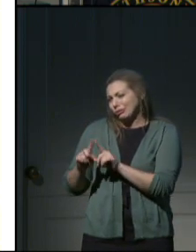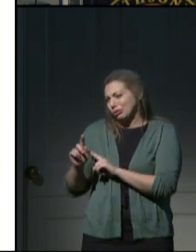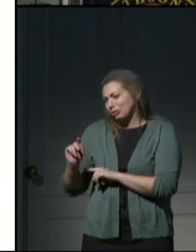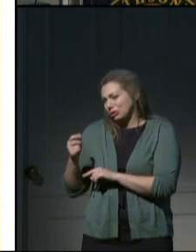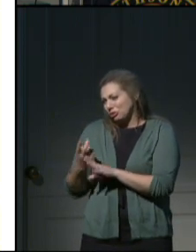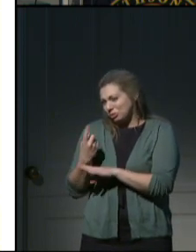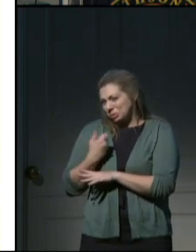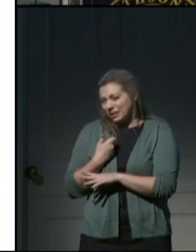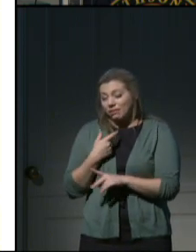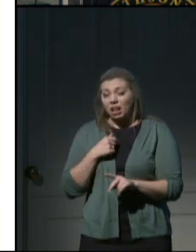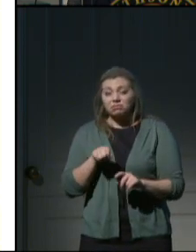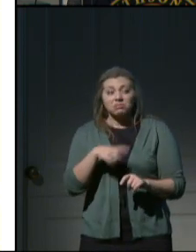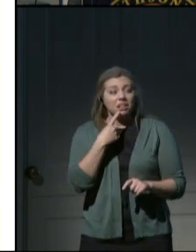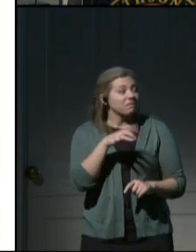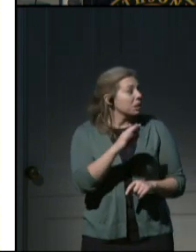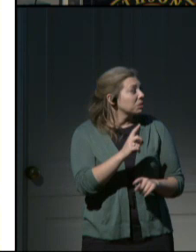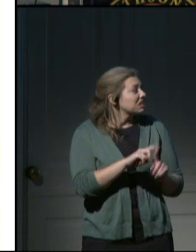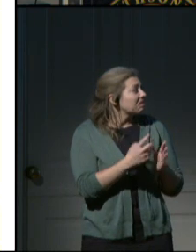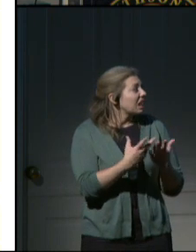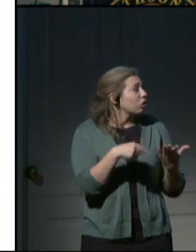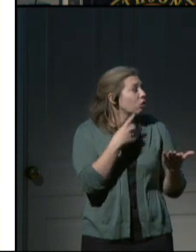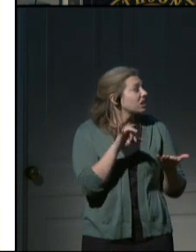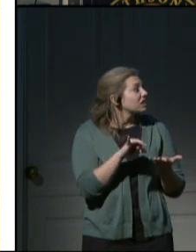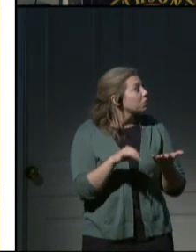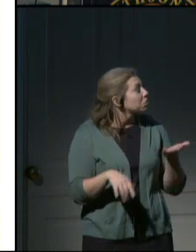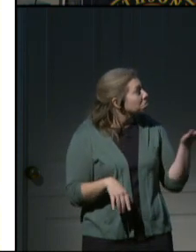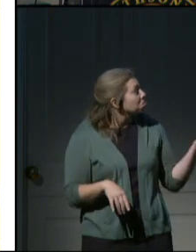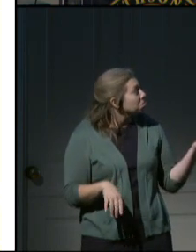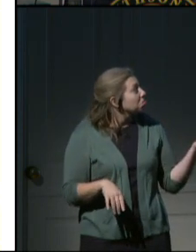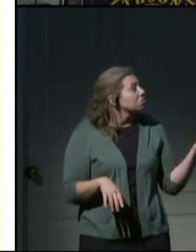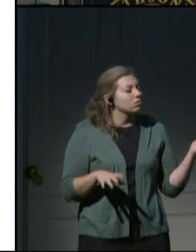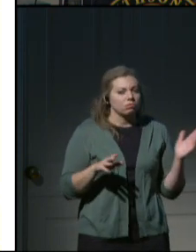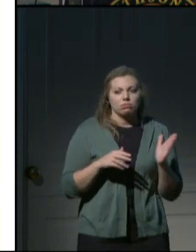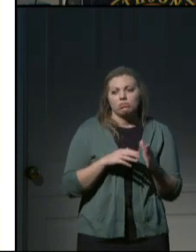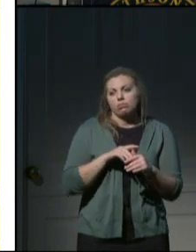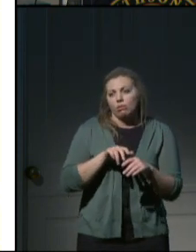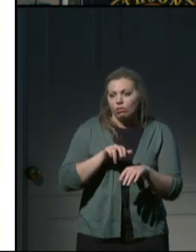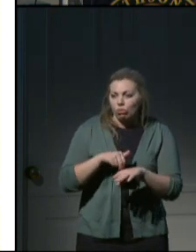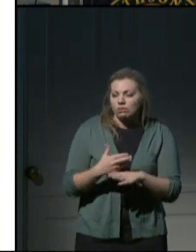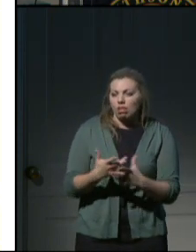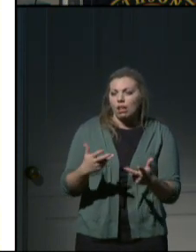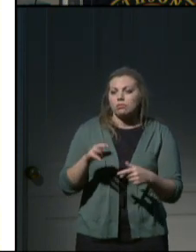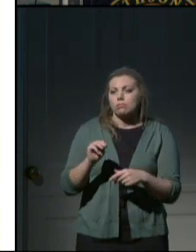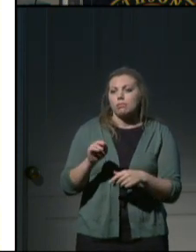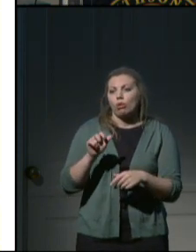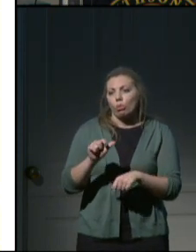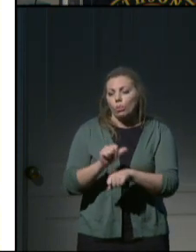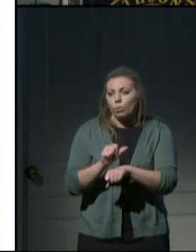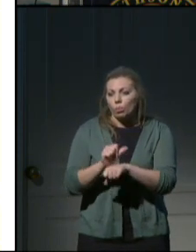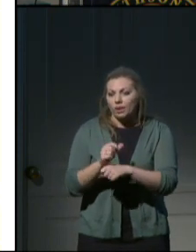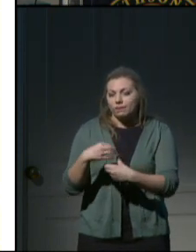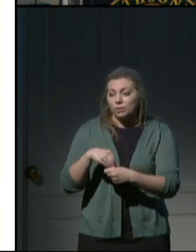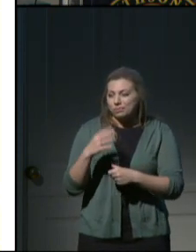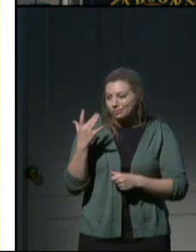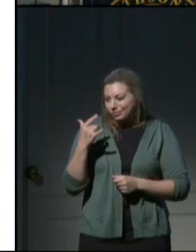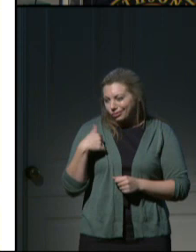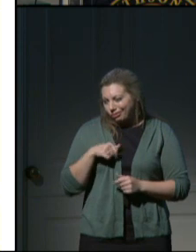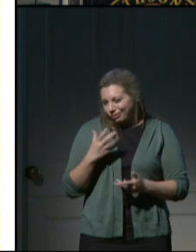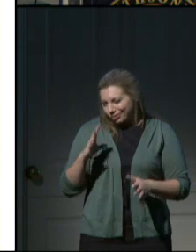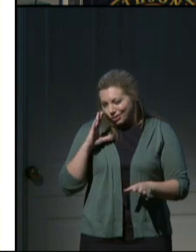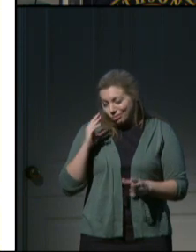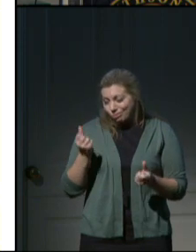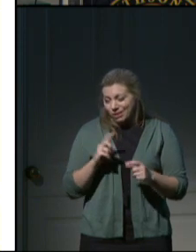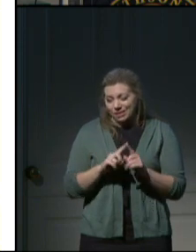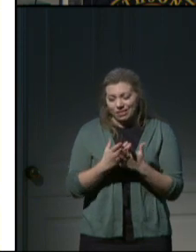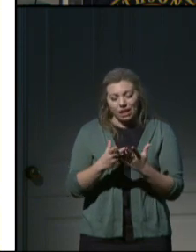say, find me anything else that looks similar. And of course, there's a lot of manual work involved because as we all know, these things are